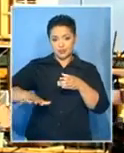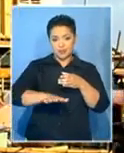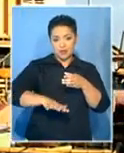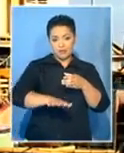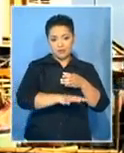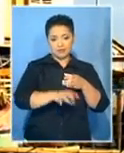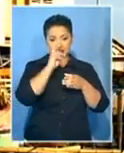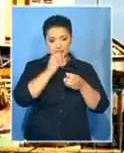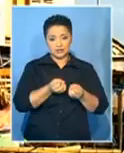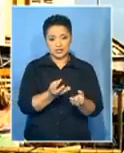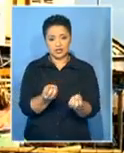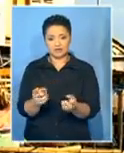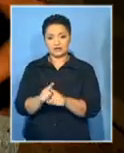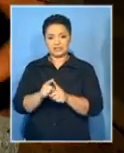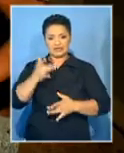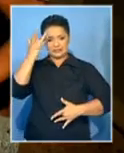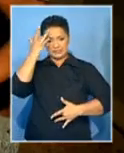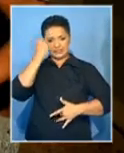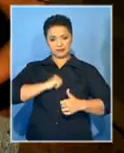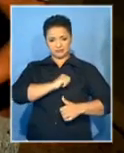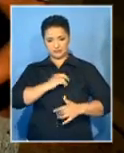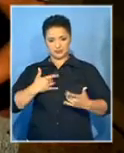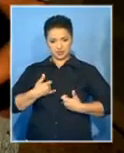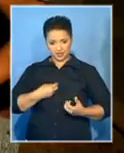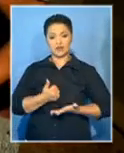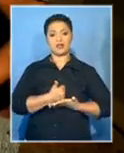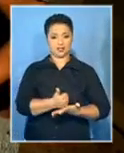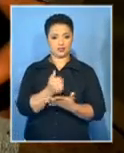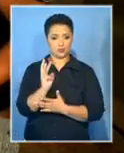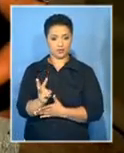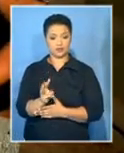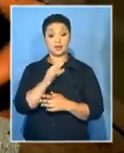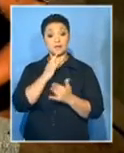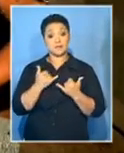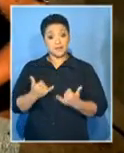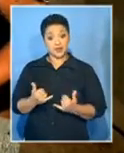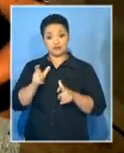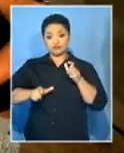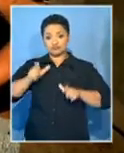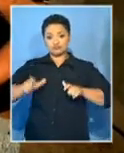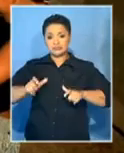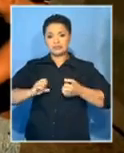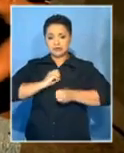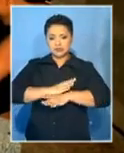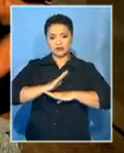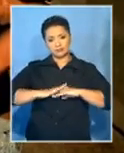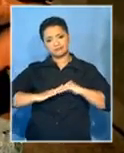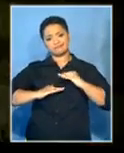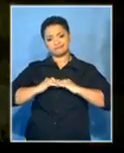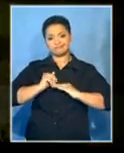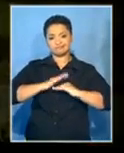distribute aid and attend to the injured. For now, survivors of the storm are picking up the